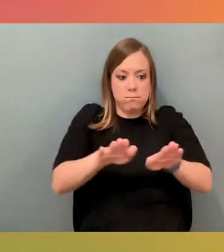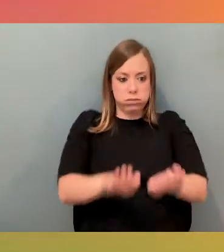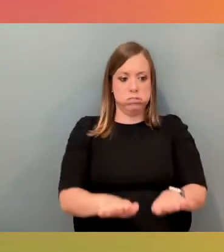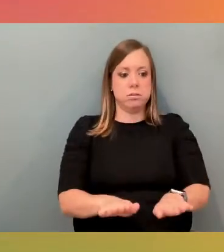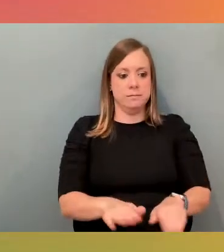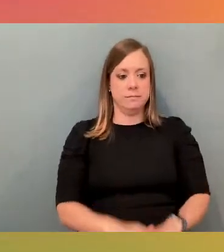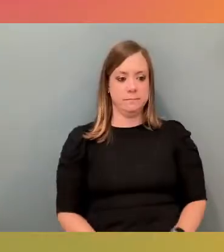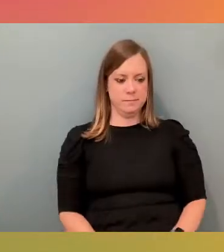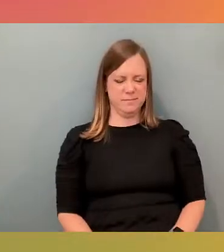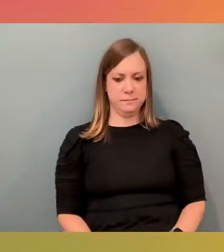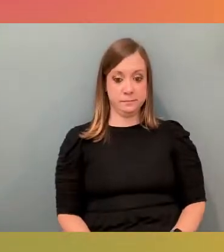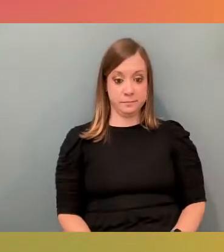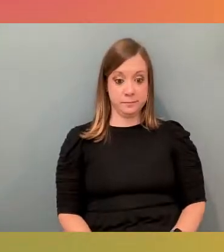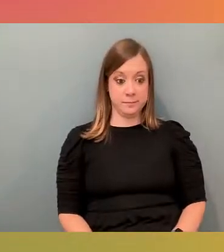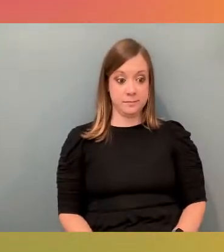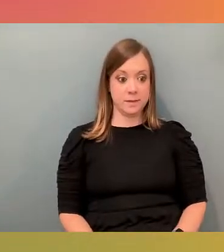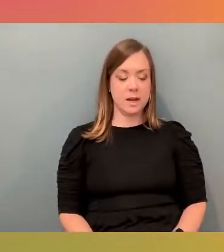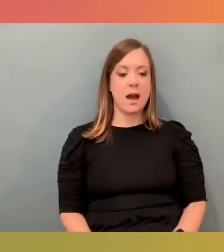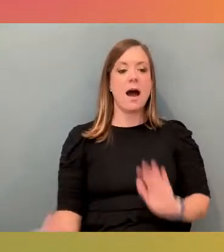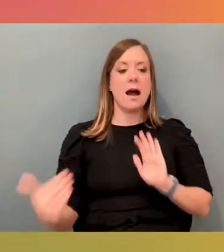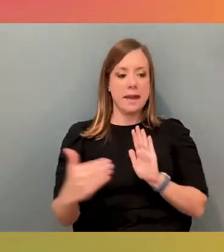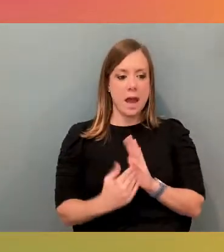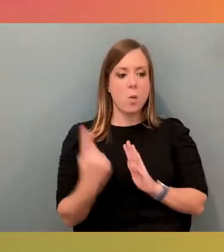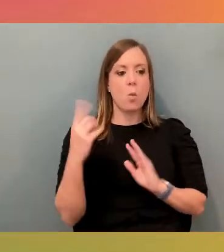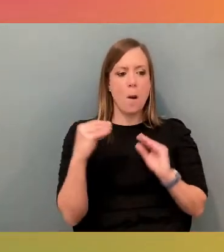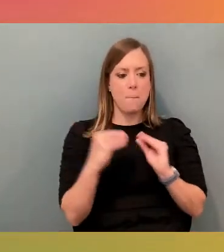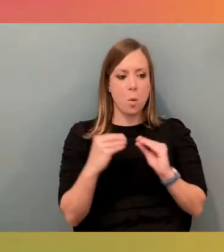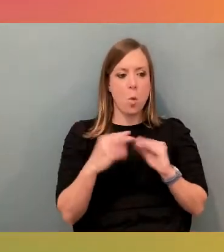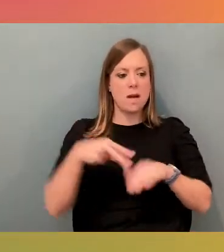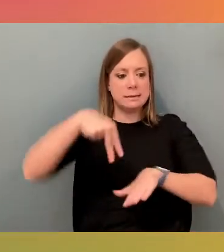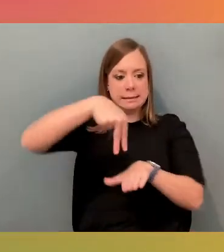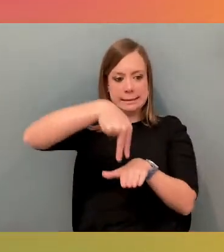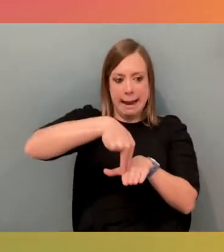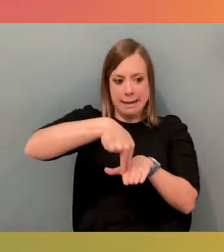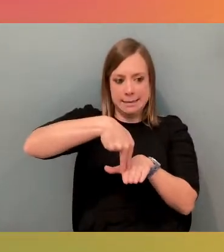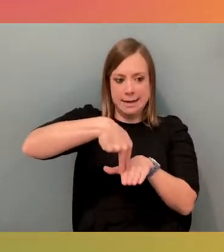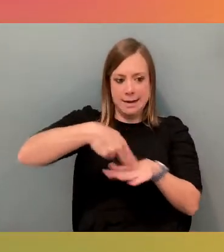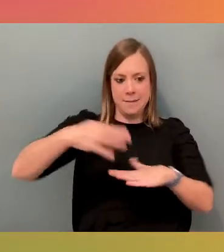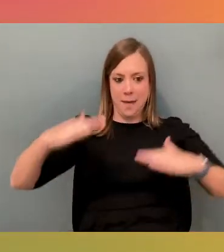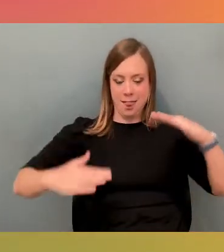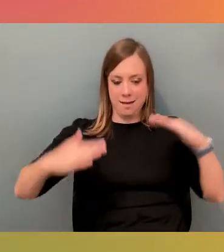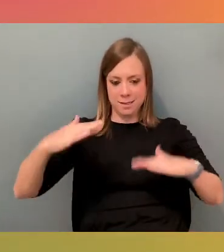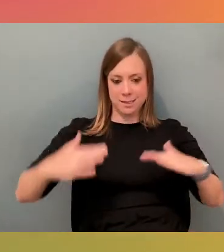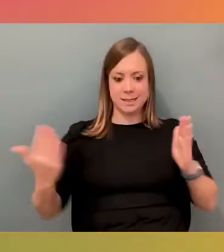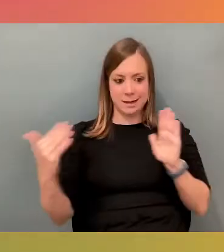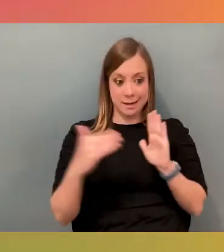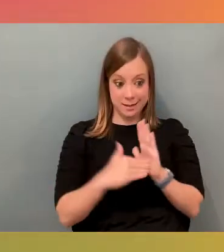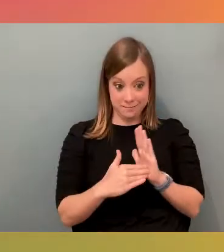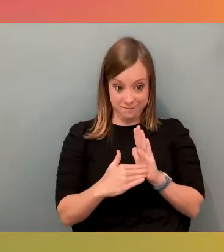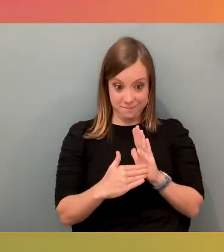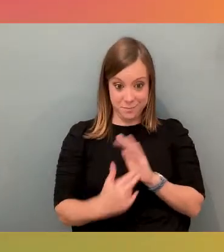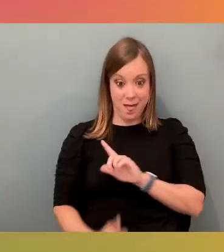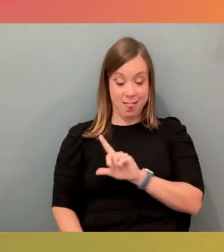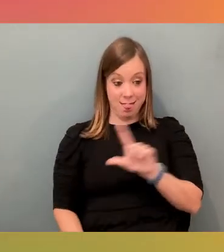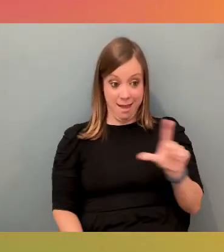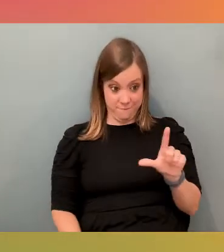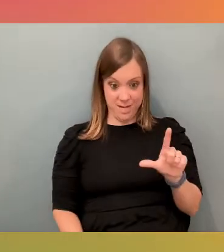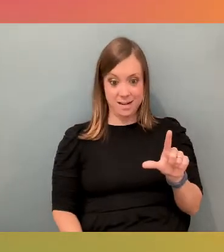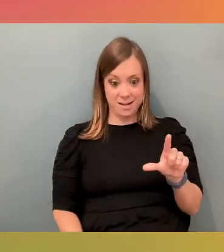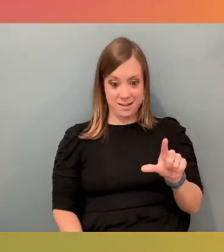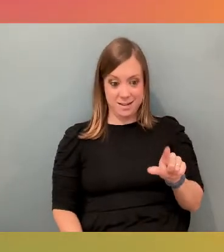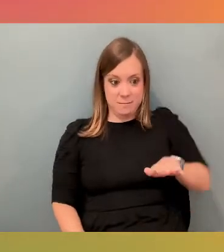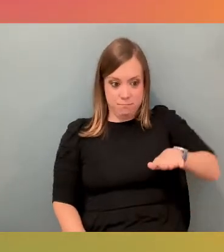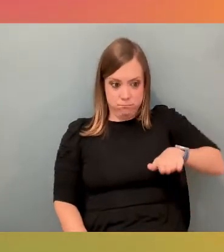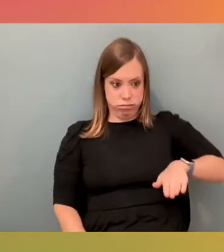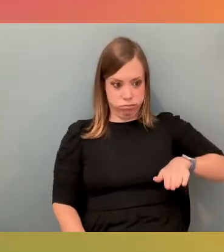down. Beautifully done. We've got one more standing balance. It's a fun one. Here we go. Moving back to that left foot, pressing down into